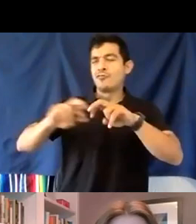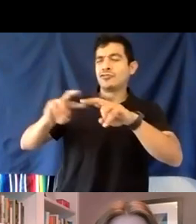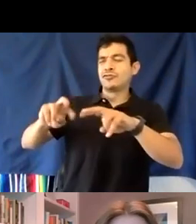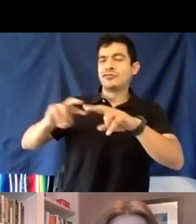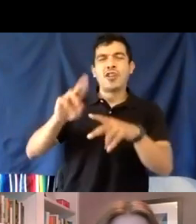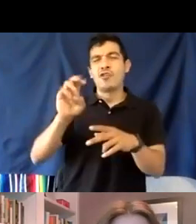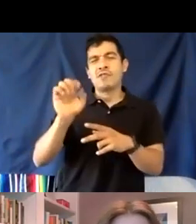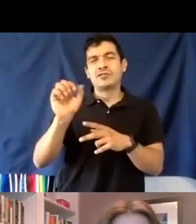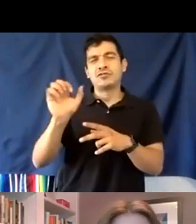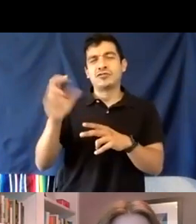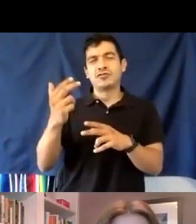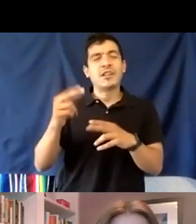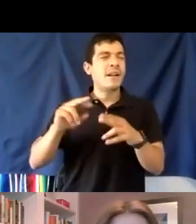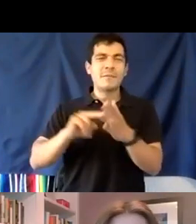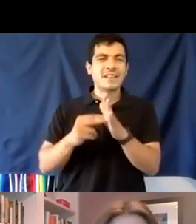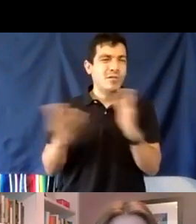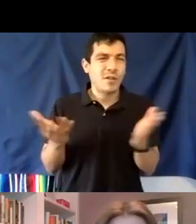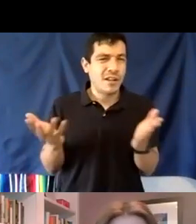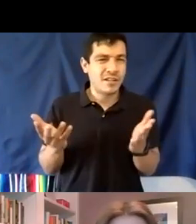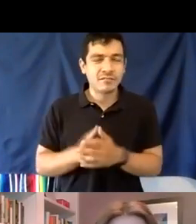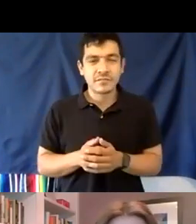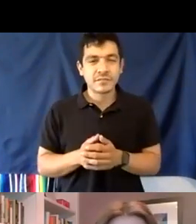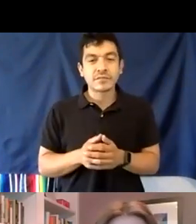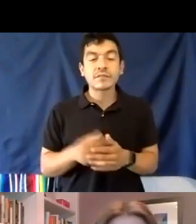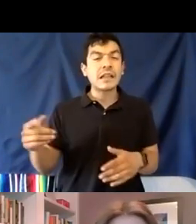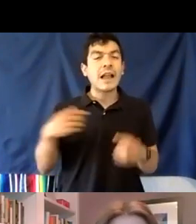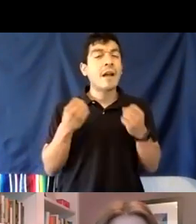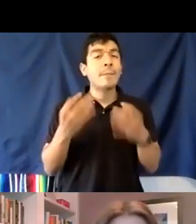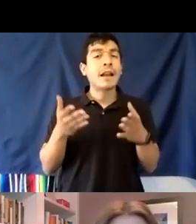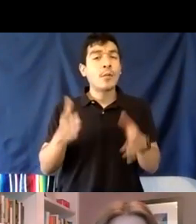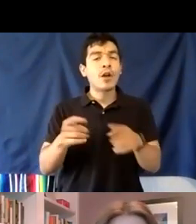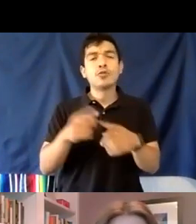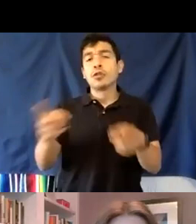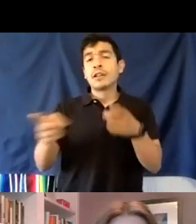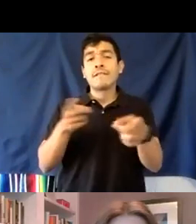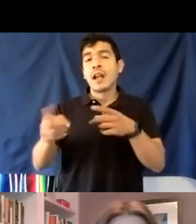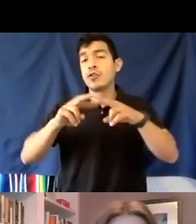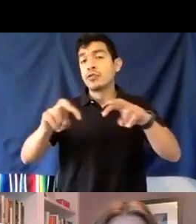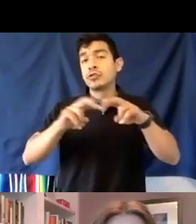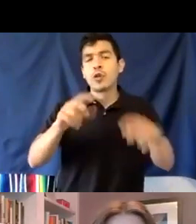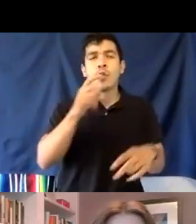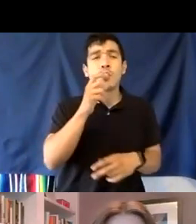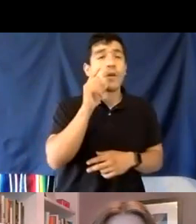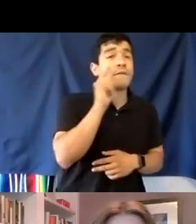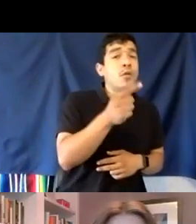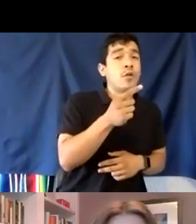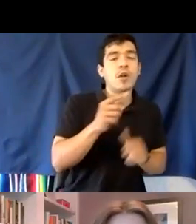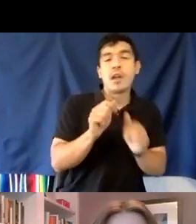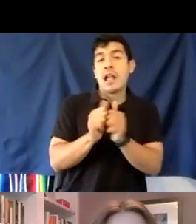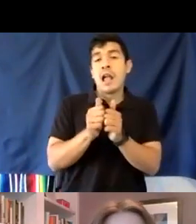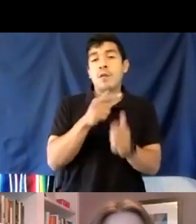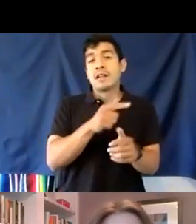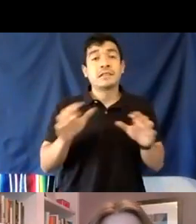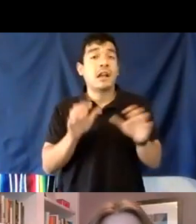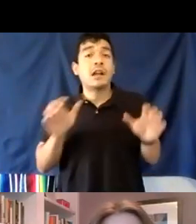into today and what the stakes are. And there are many ways to define research, who it's for, how it's done,